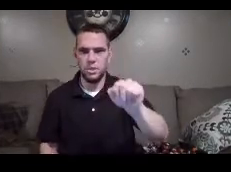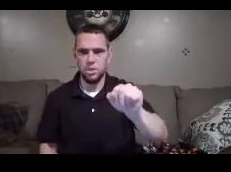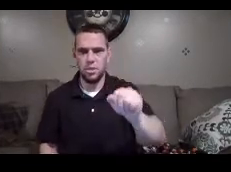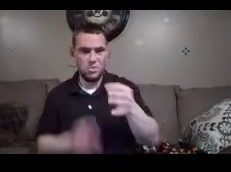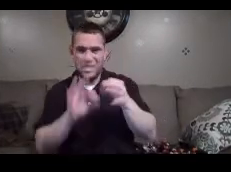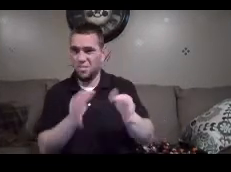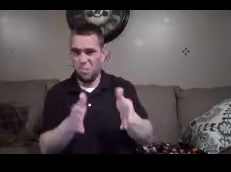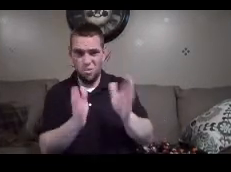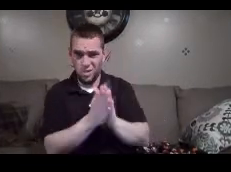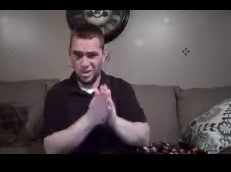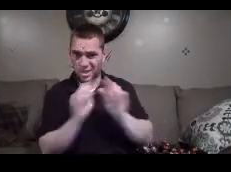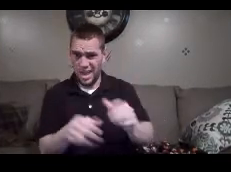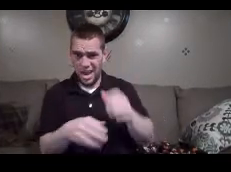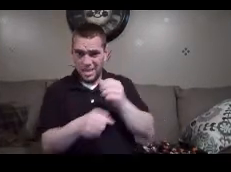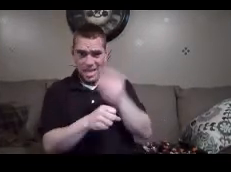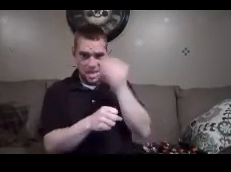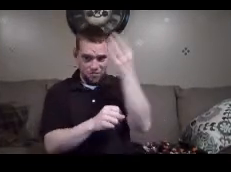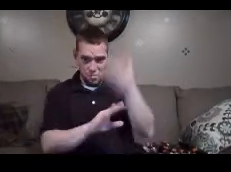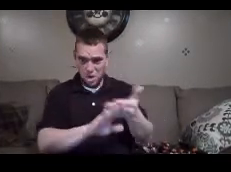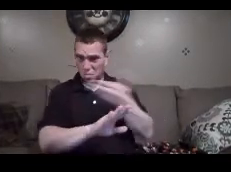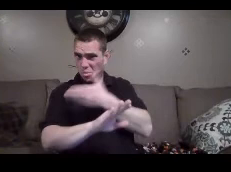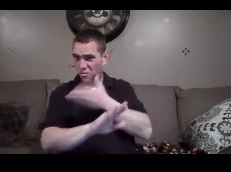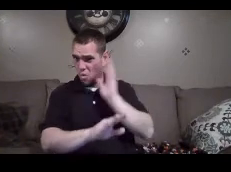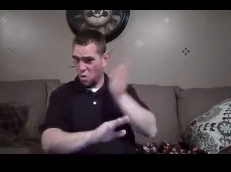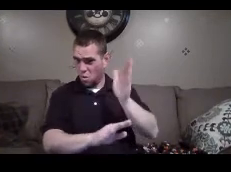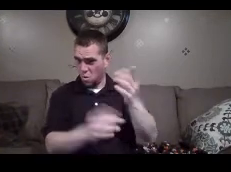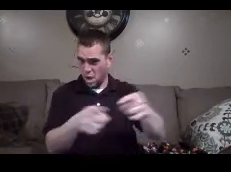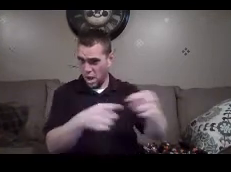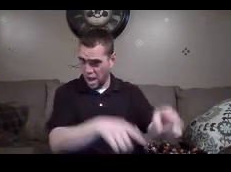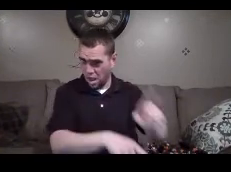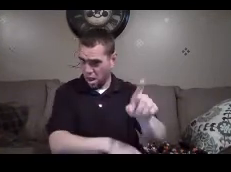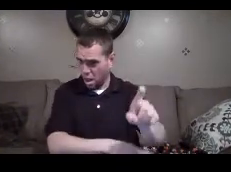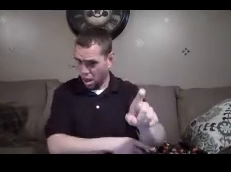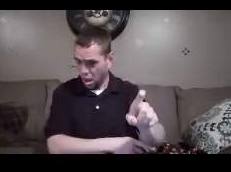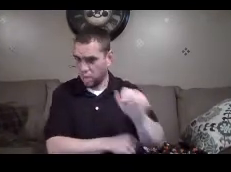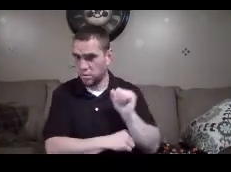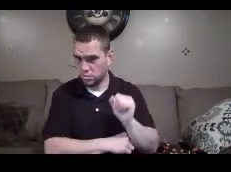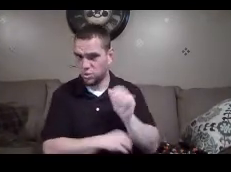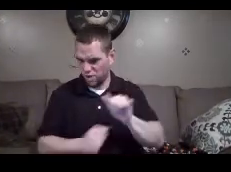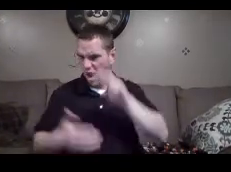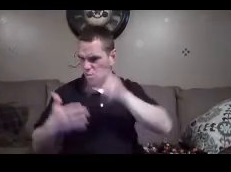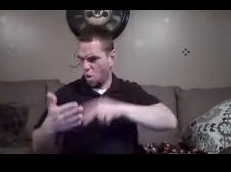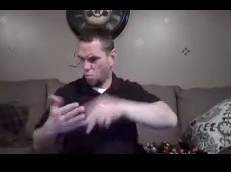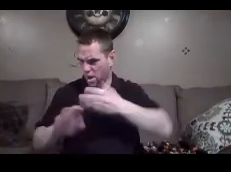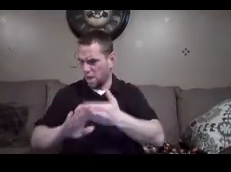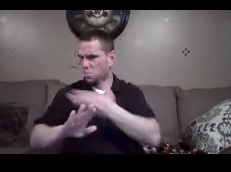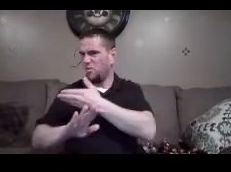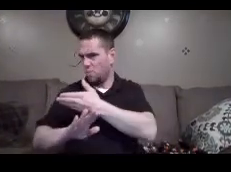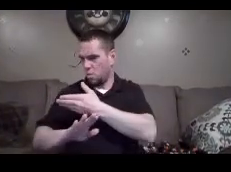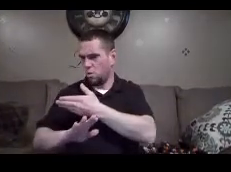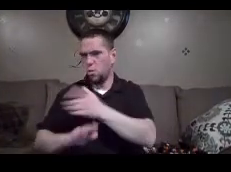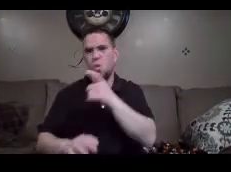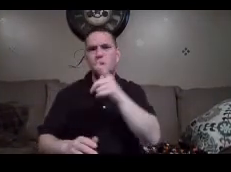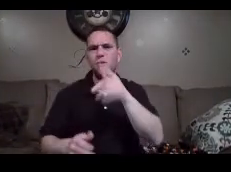the information beforehand? And they'll familiarize themselves with the presentation. So for whoever asked that